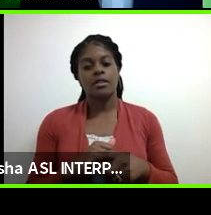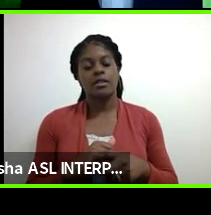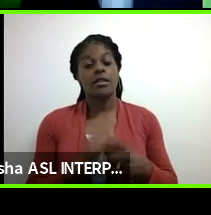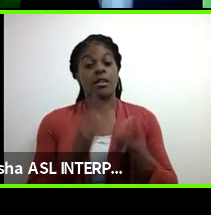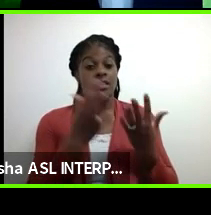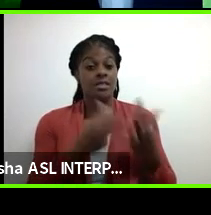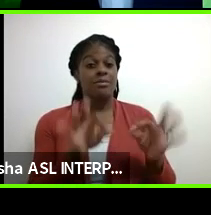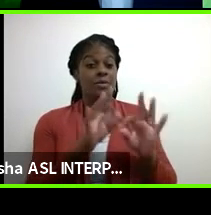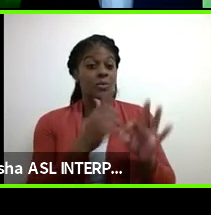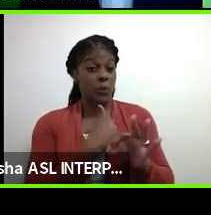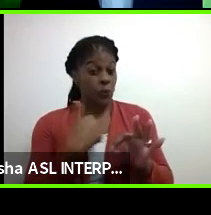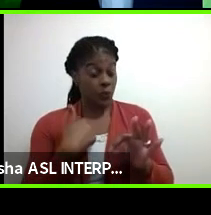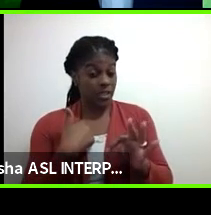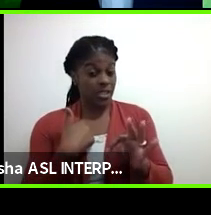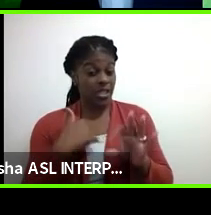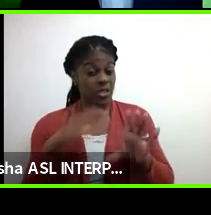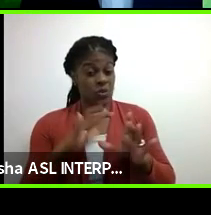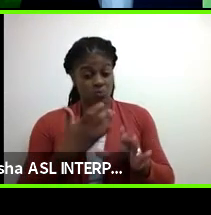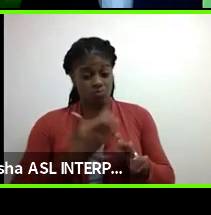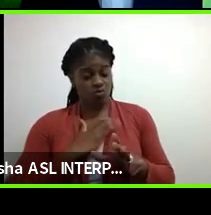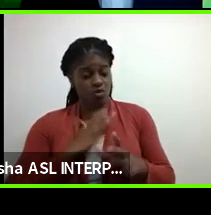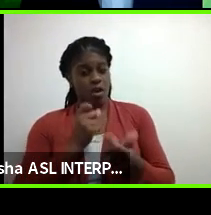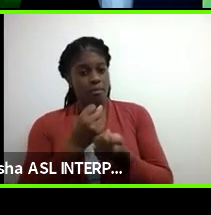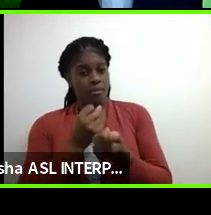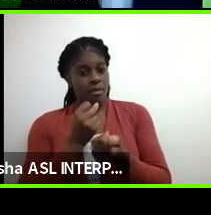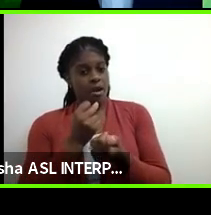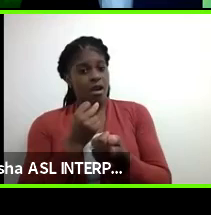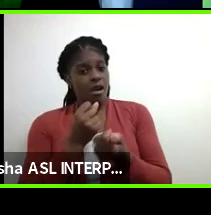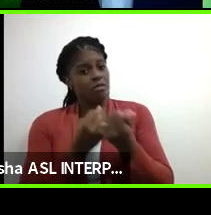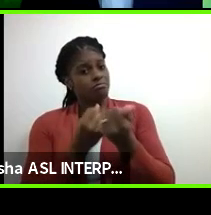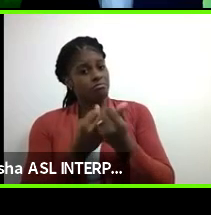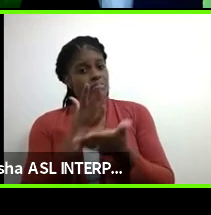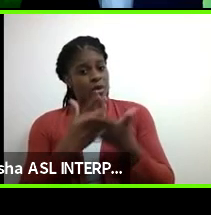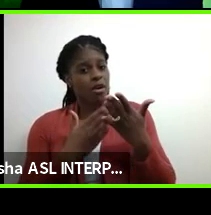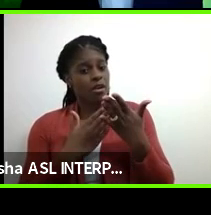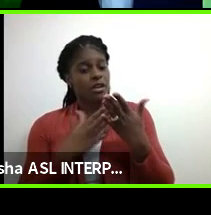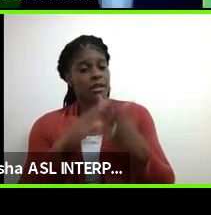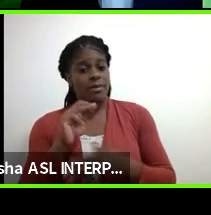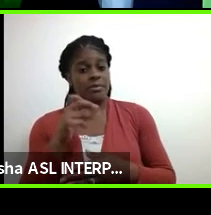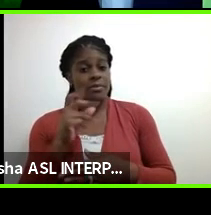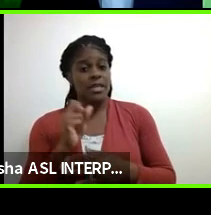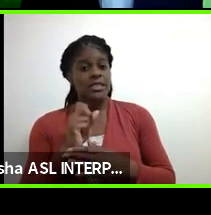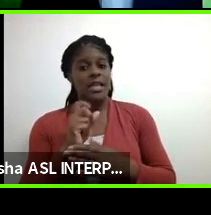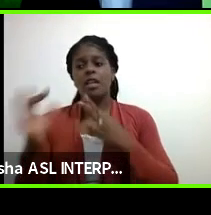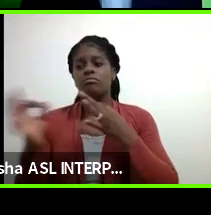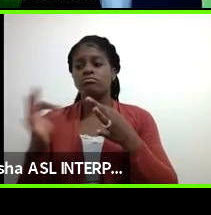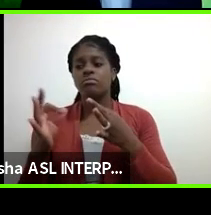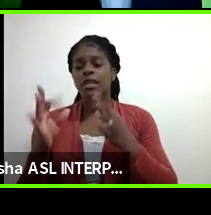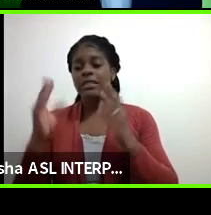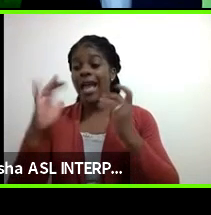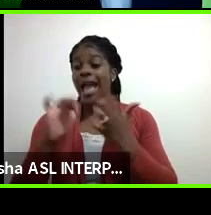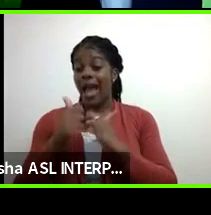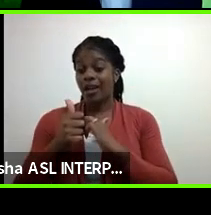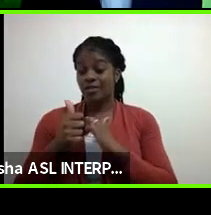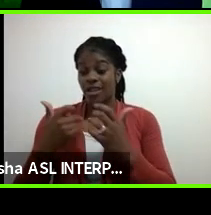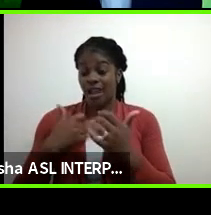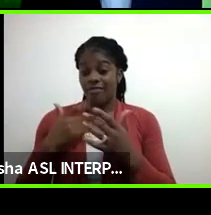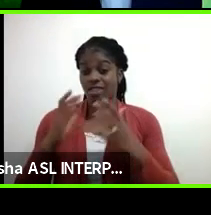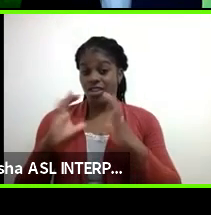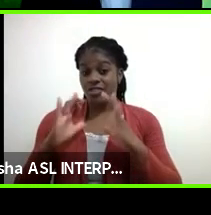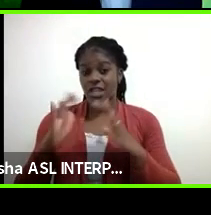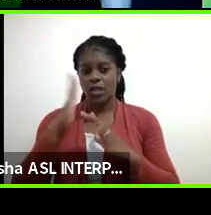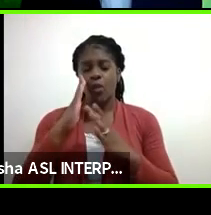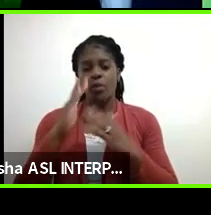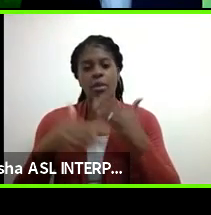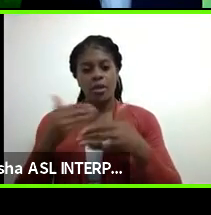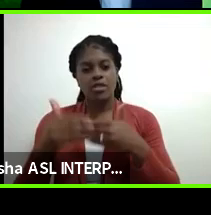that we do our part in MCPS in talking with our teachers about how to have those conversations. And I know we are in the process of